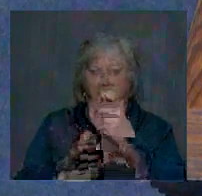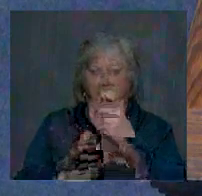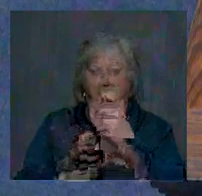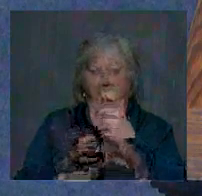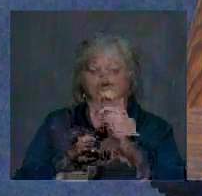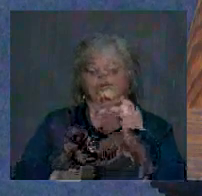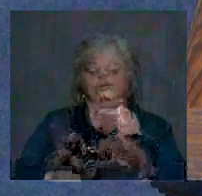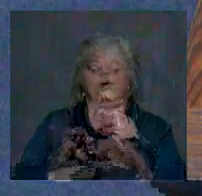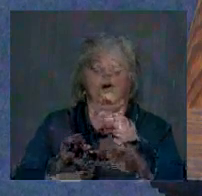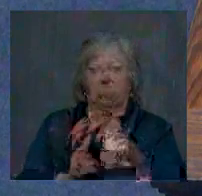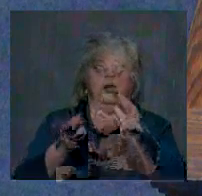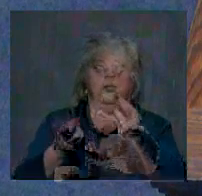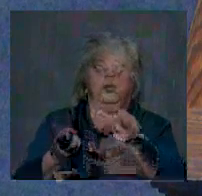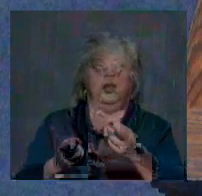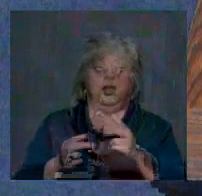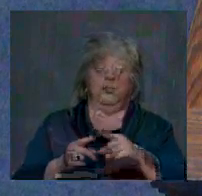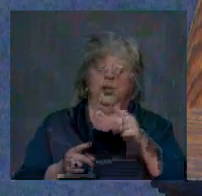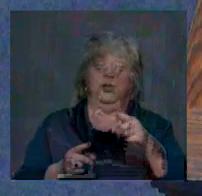recommendation